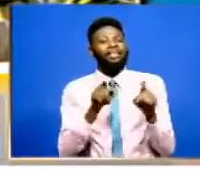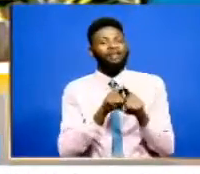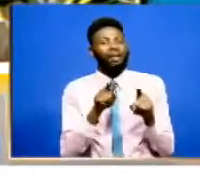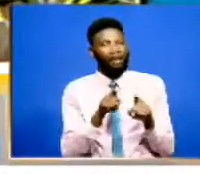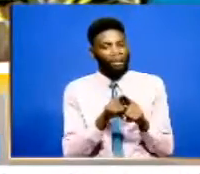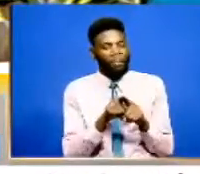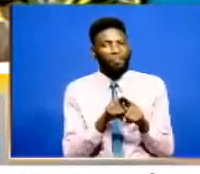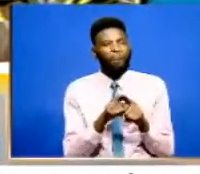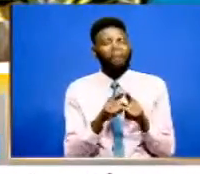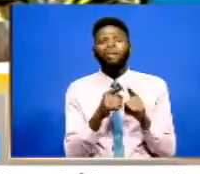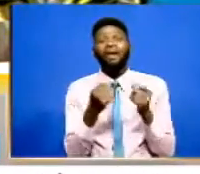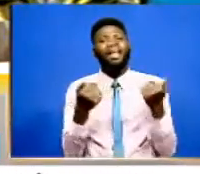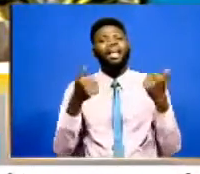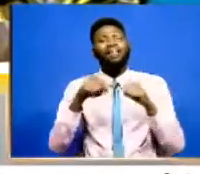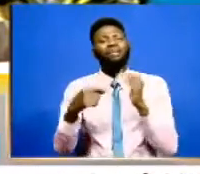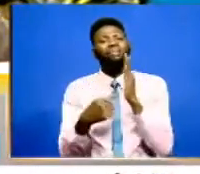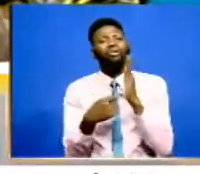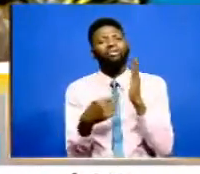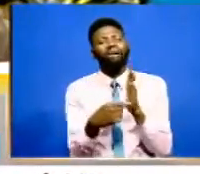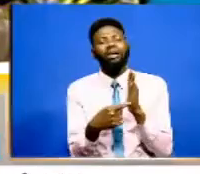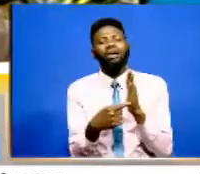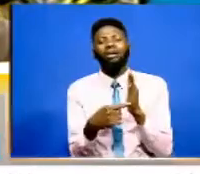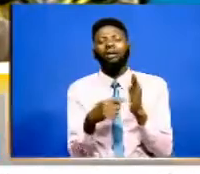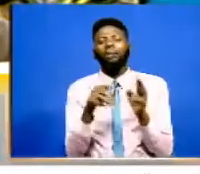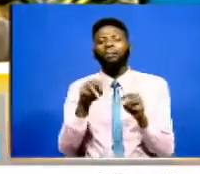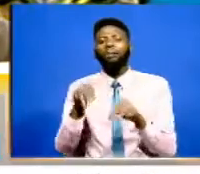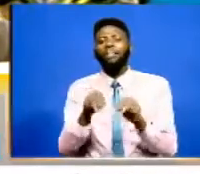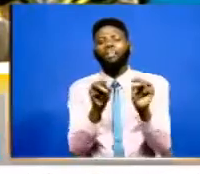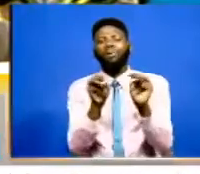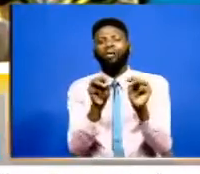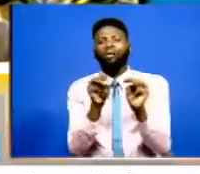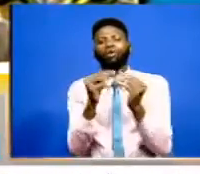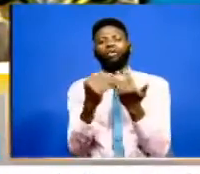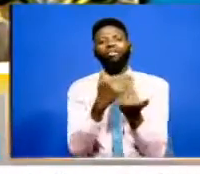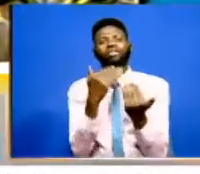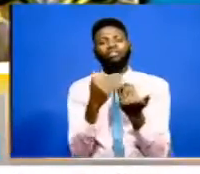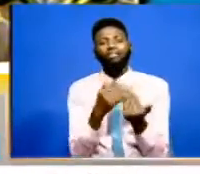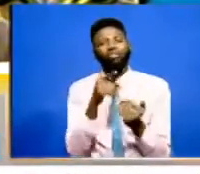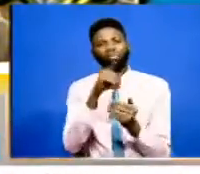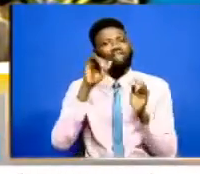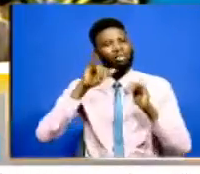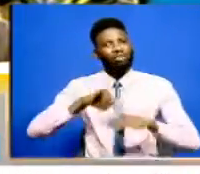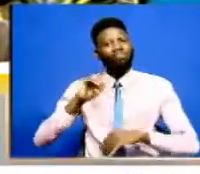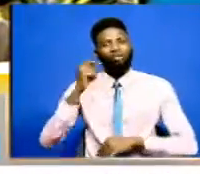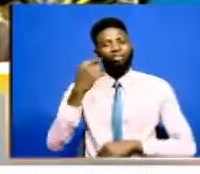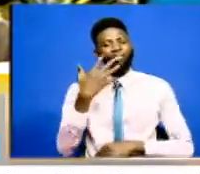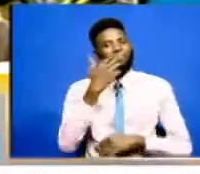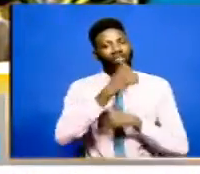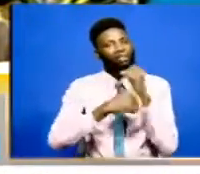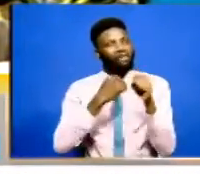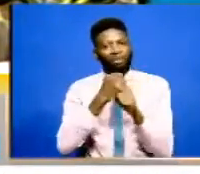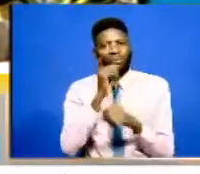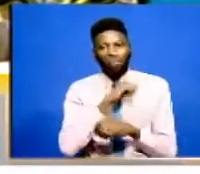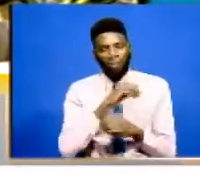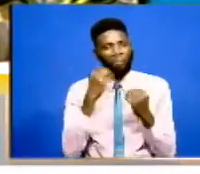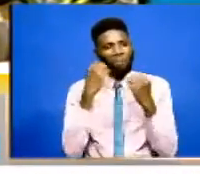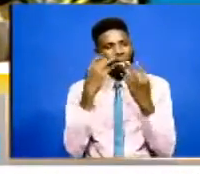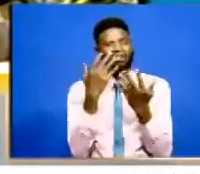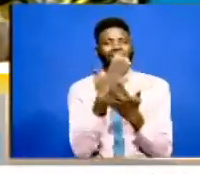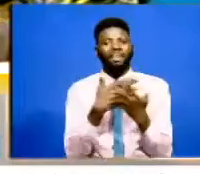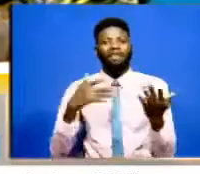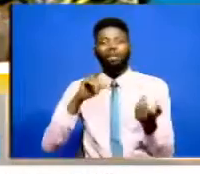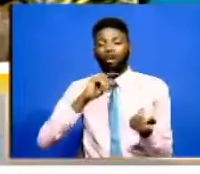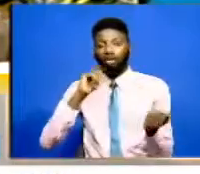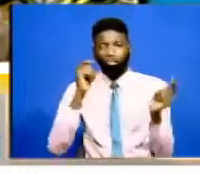modern methods of conservation? Looking at 5 years that you've been in the country, of course, a lot of things are changing, including